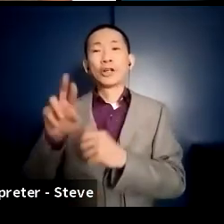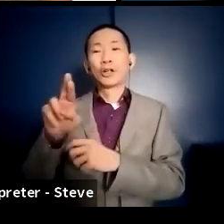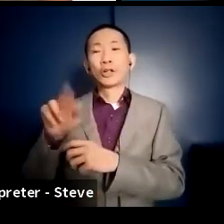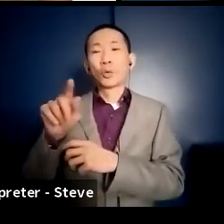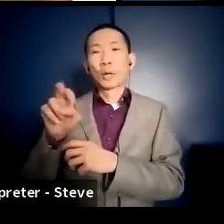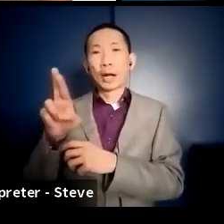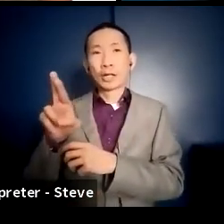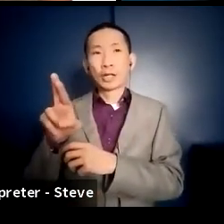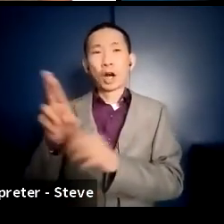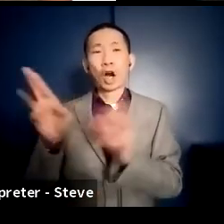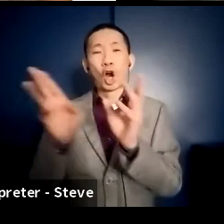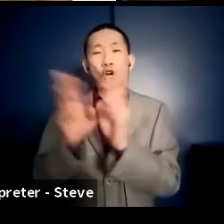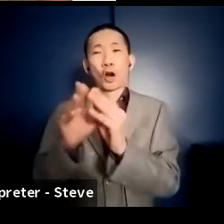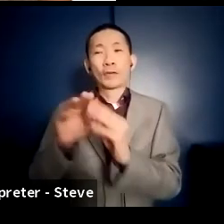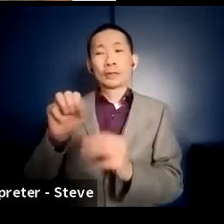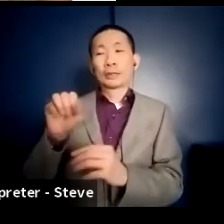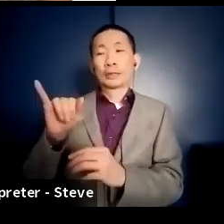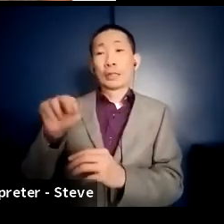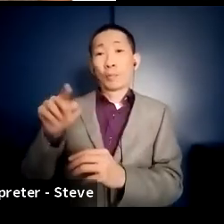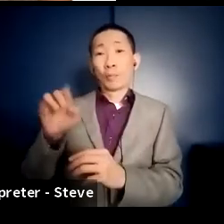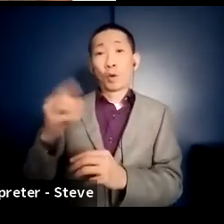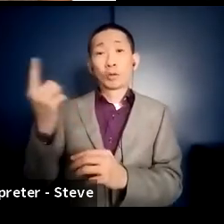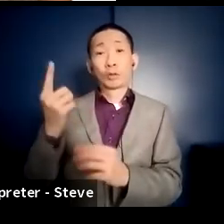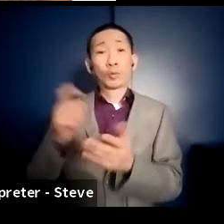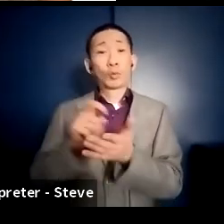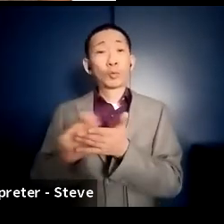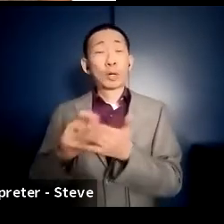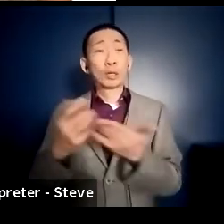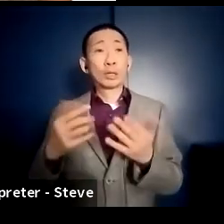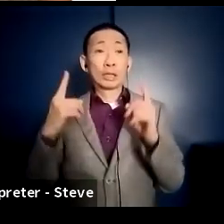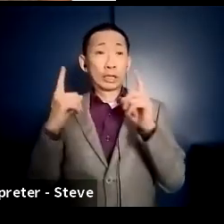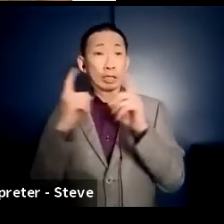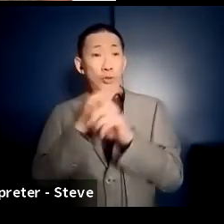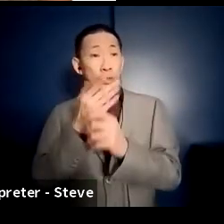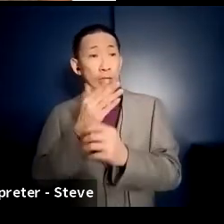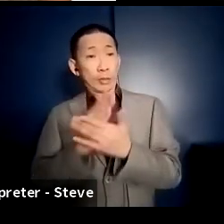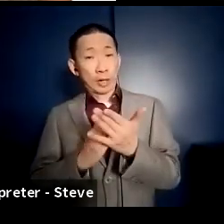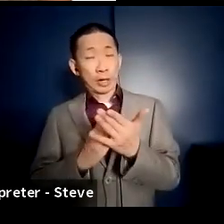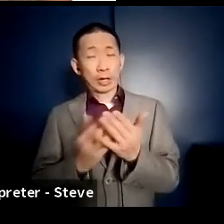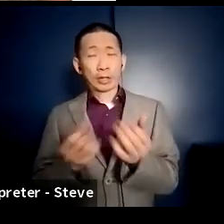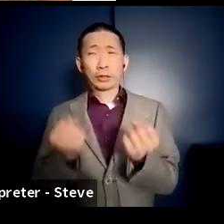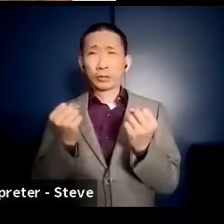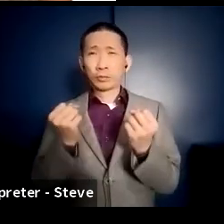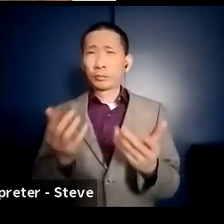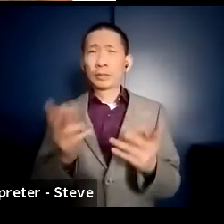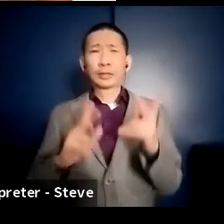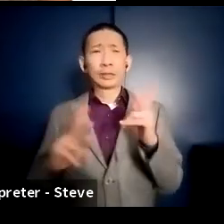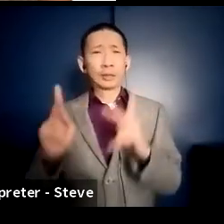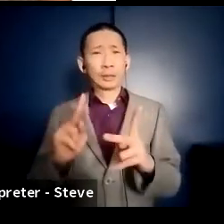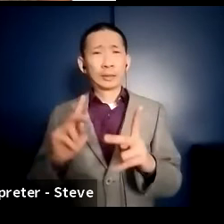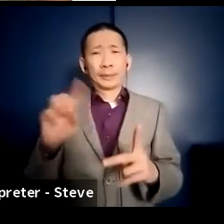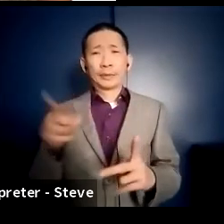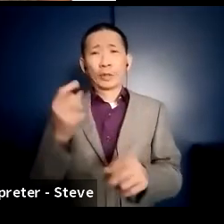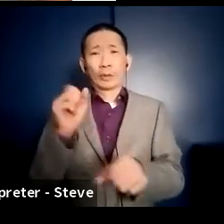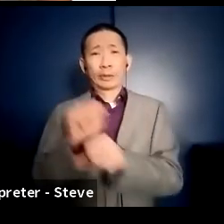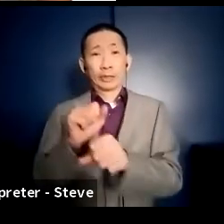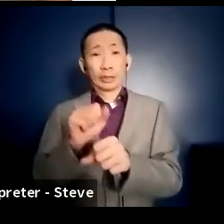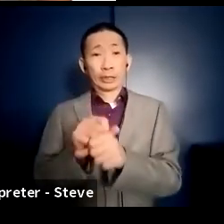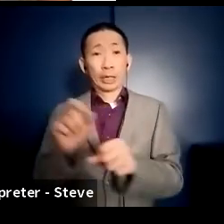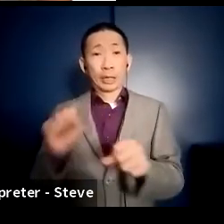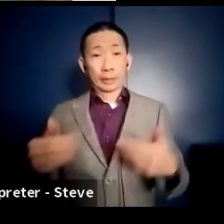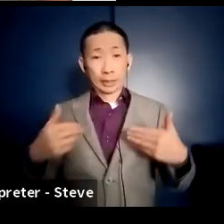conference symposium that someone had written, well, the tricky thing about all of this is that there are so many folks for whom the only job they can get in